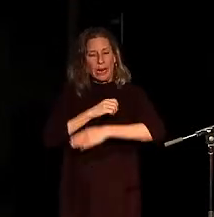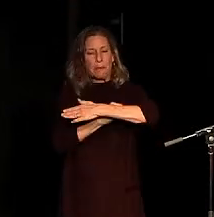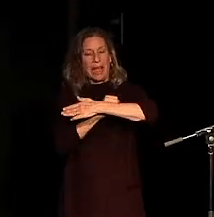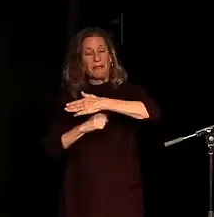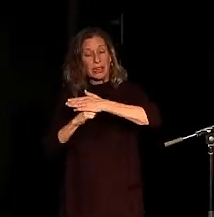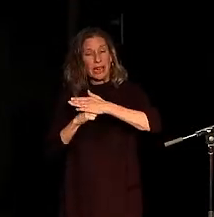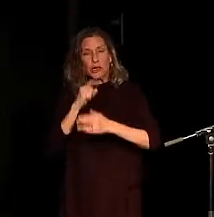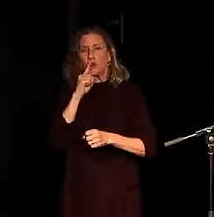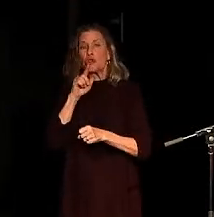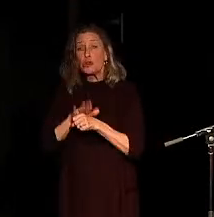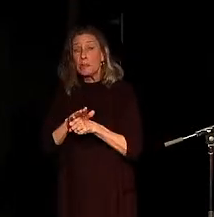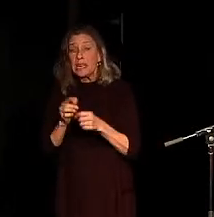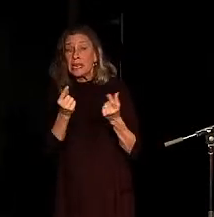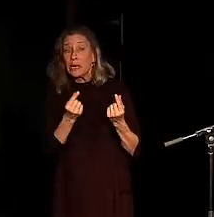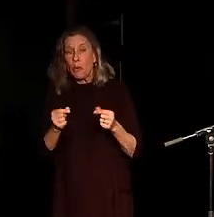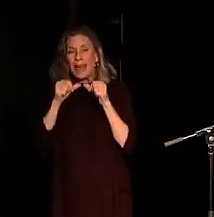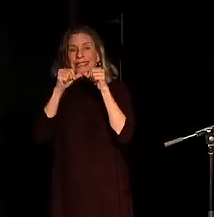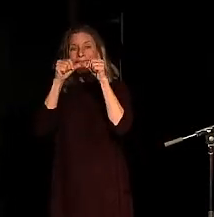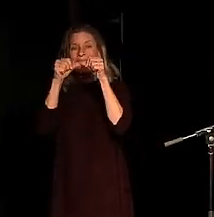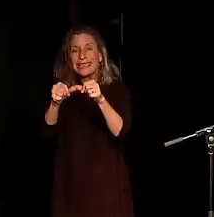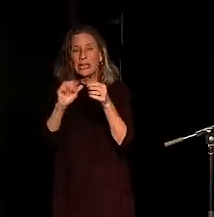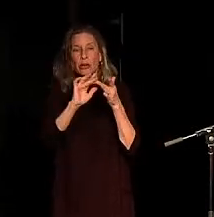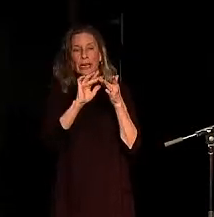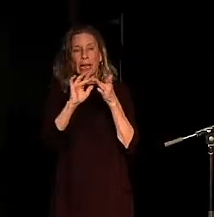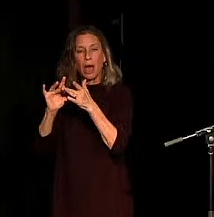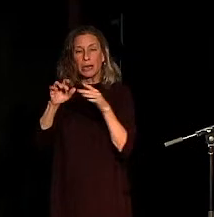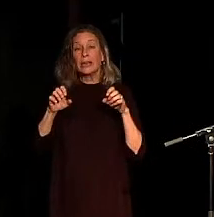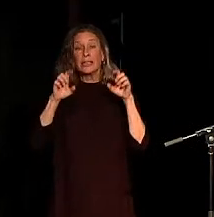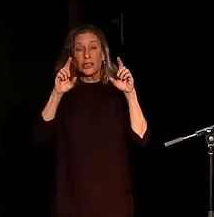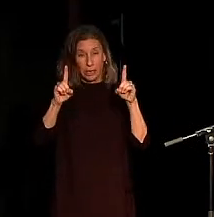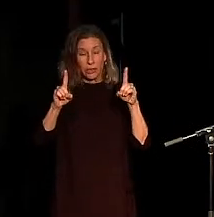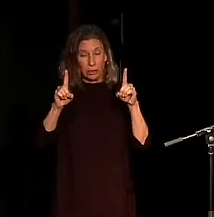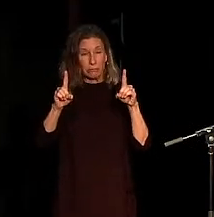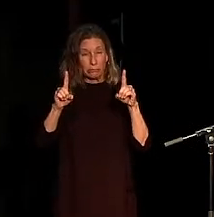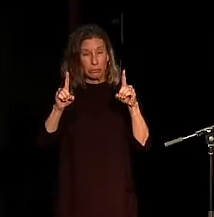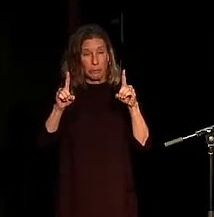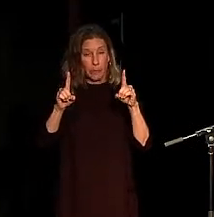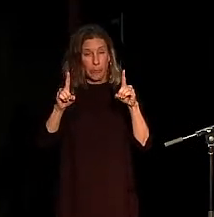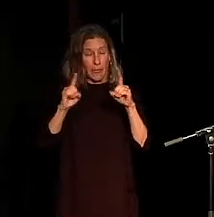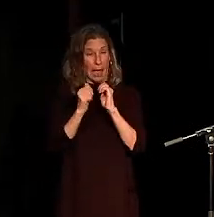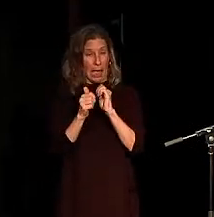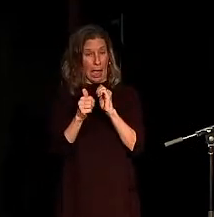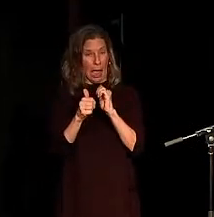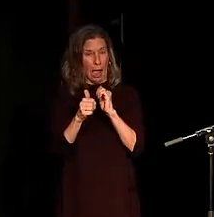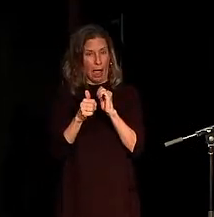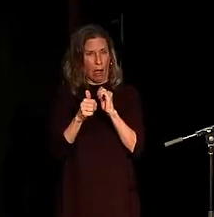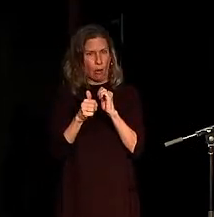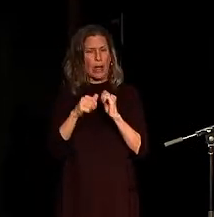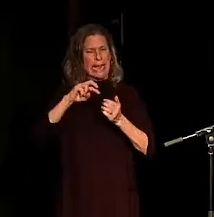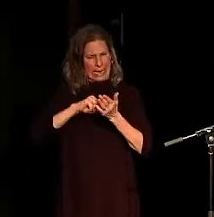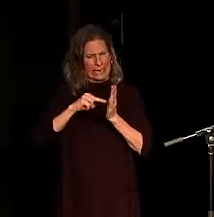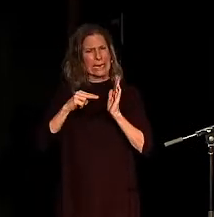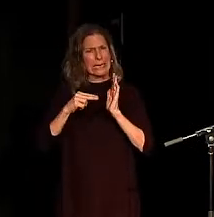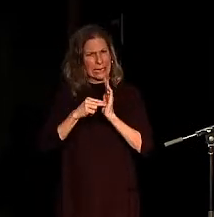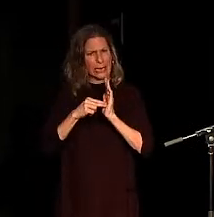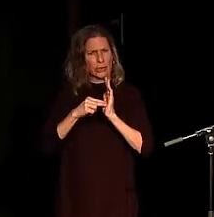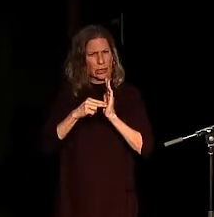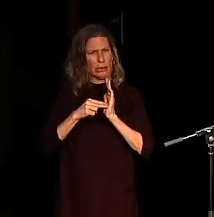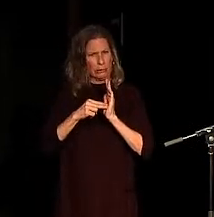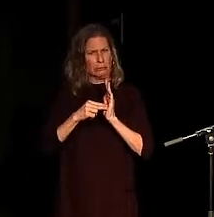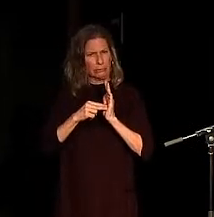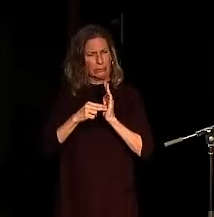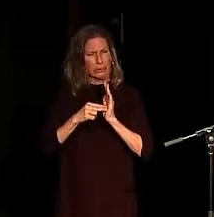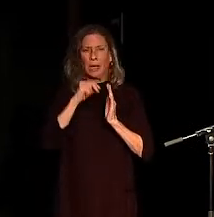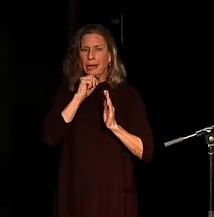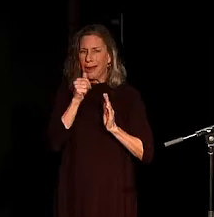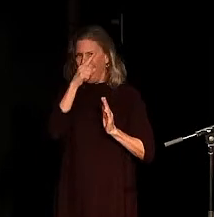Making a commitment to continuing to do online education in a intentional way and less as a response to